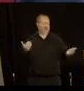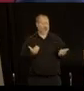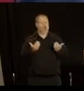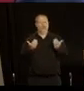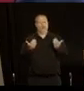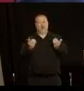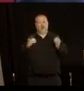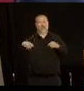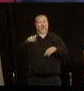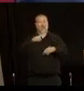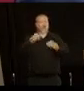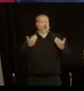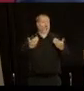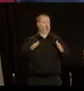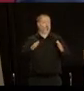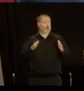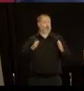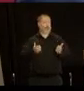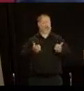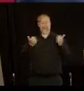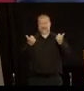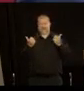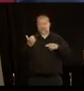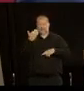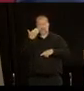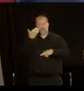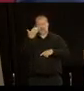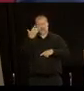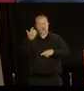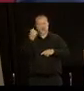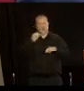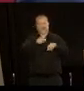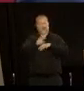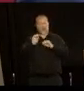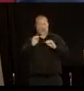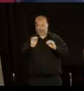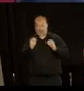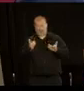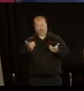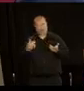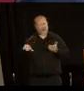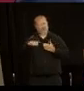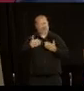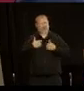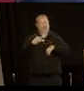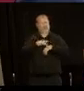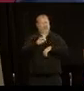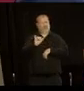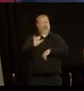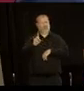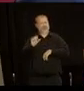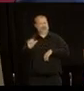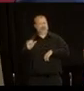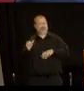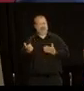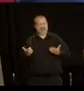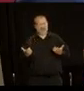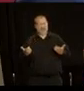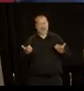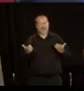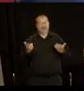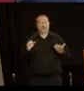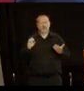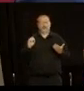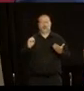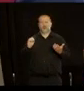None of us will remain, if we live long enough, unaffected or by a disability.